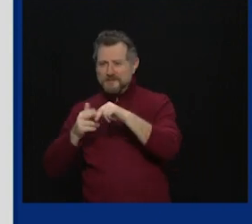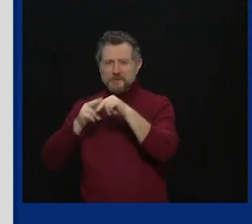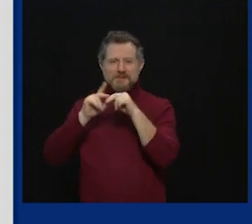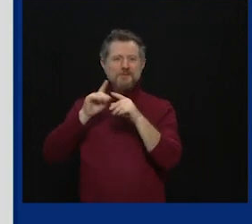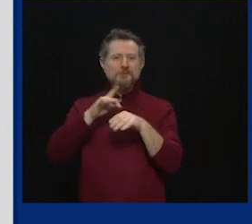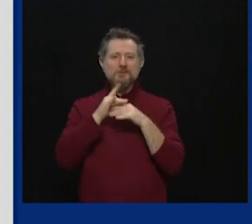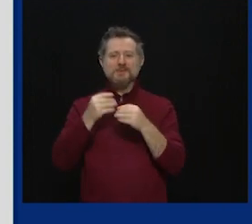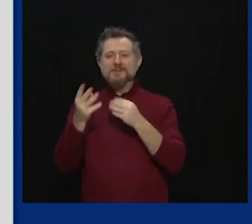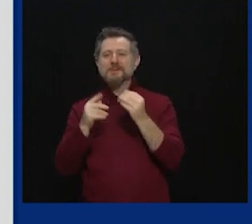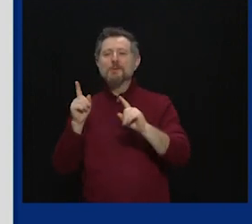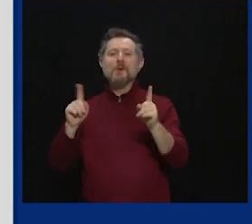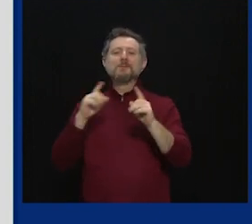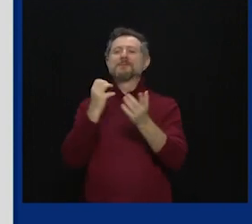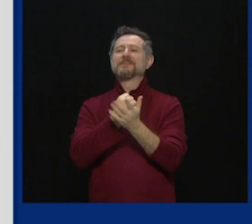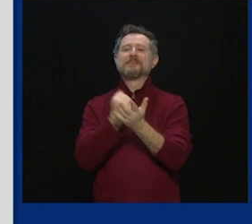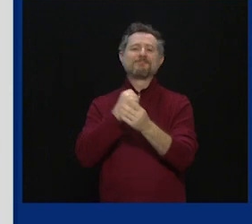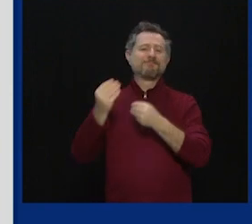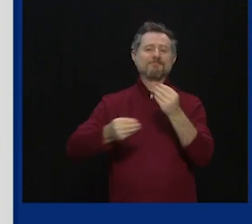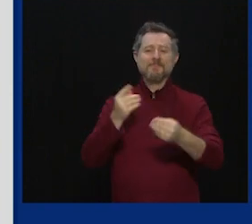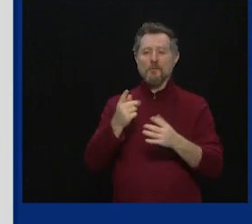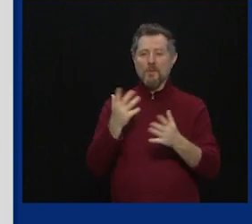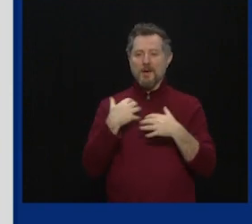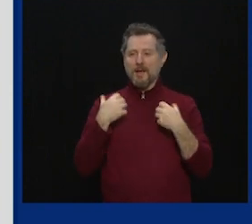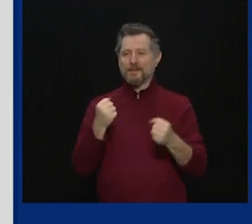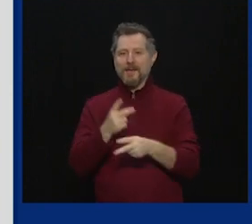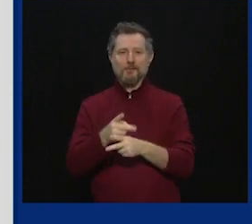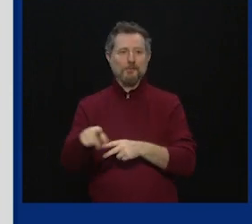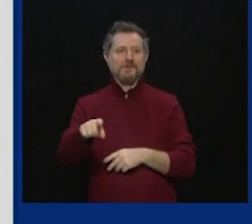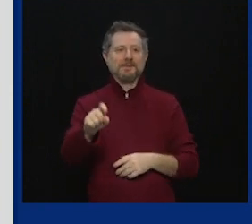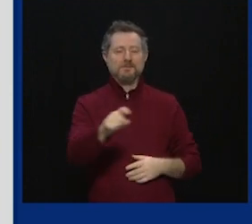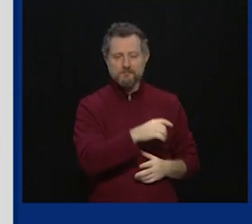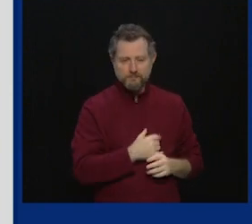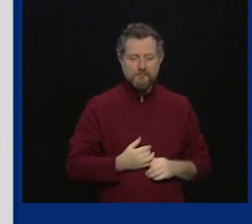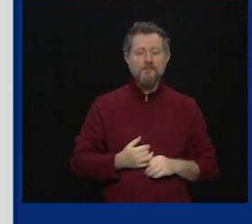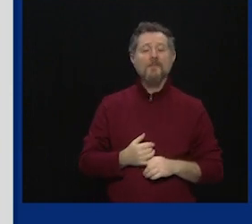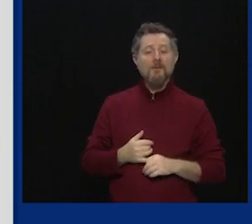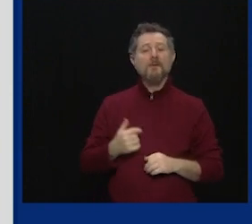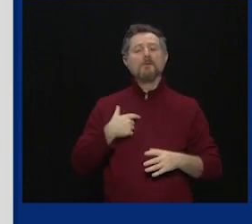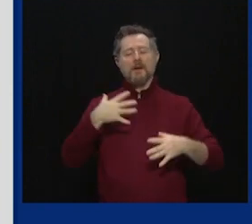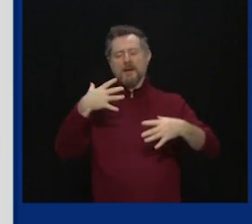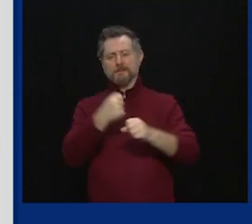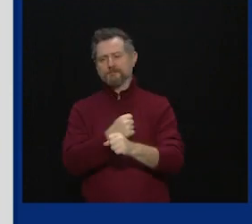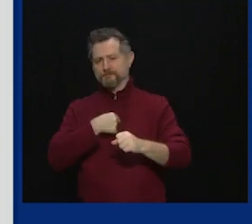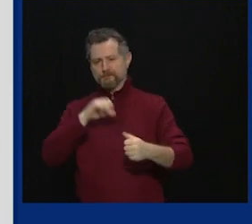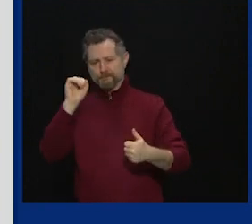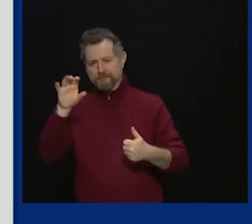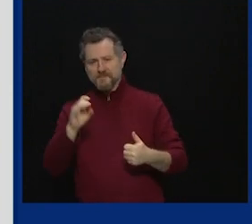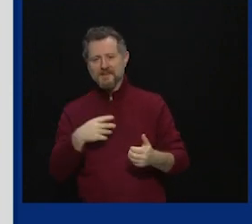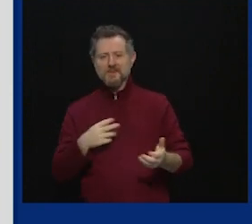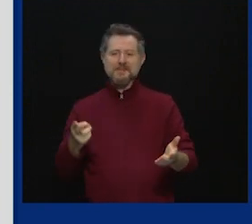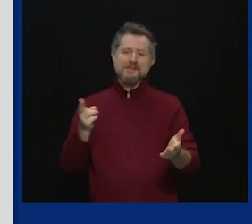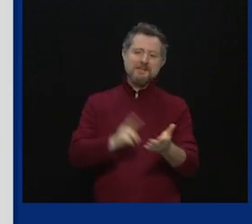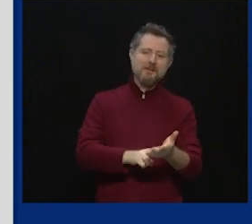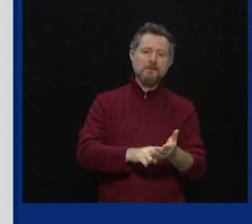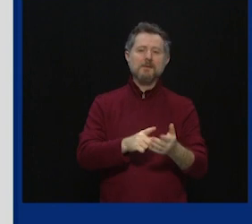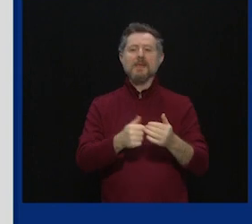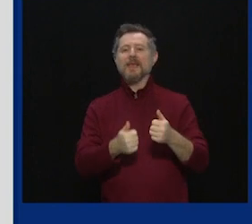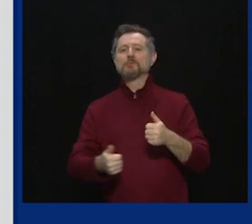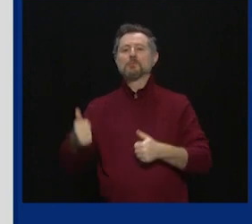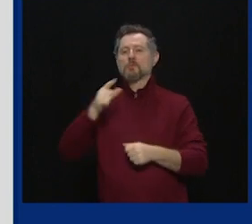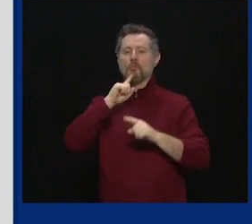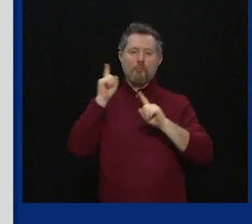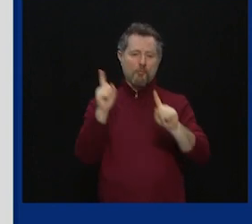all the necessary health care they need. So just to recap, we did sign an executive order that expanded our healthcare workforce. We